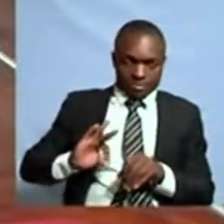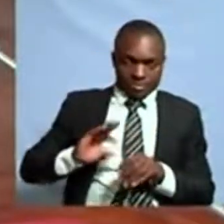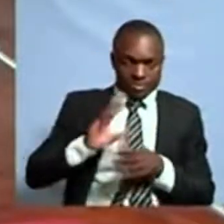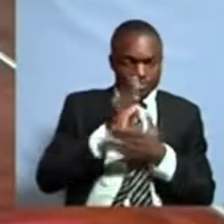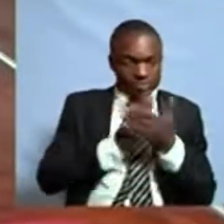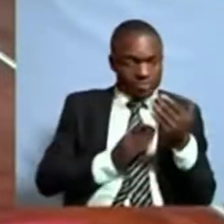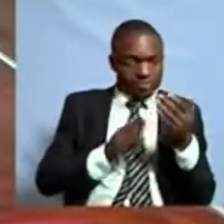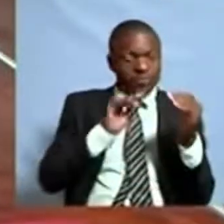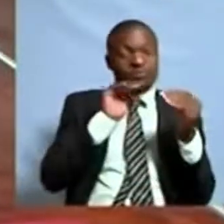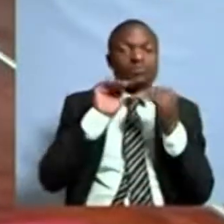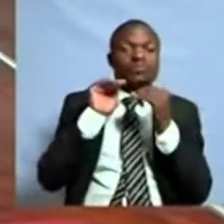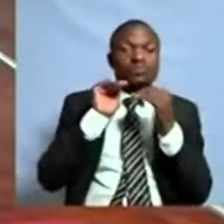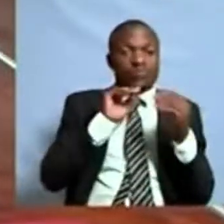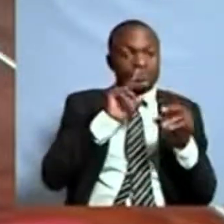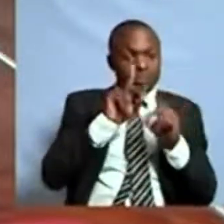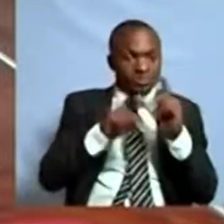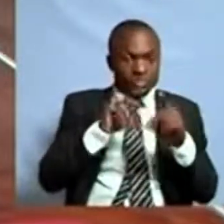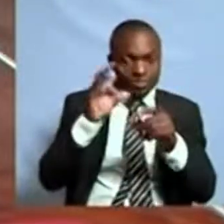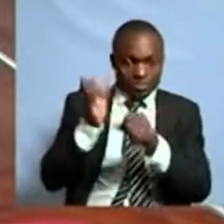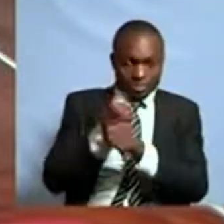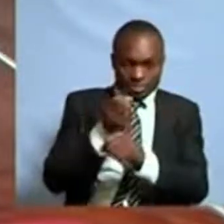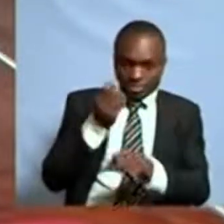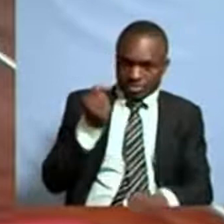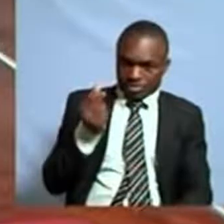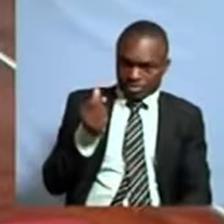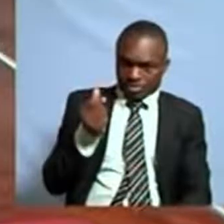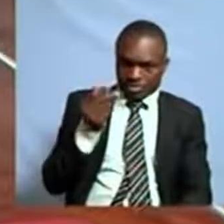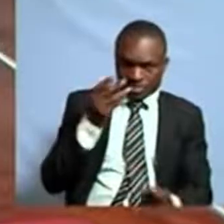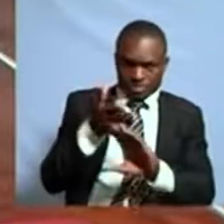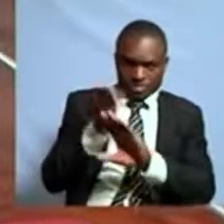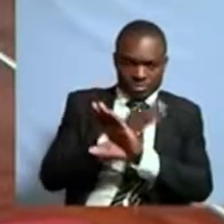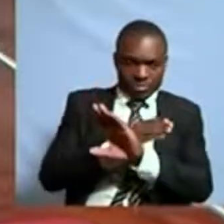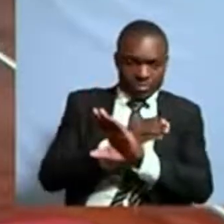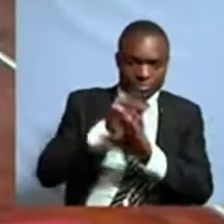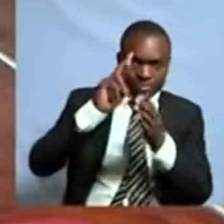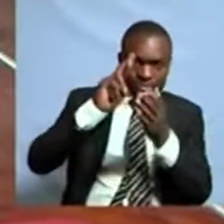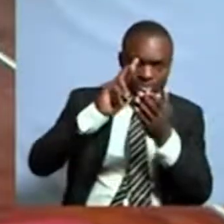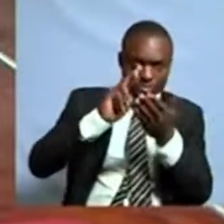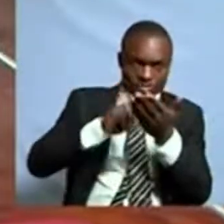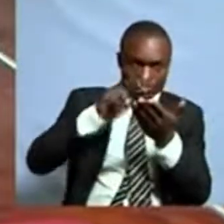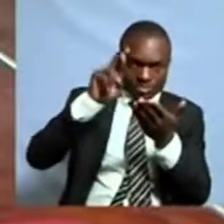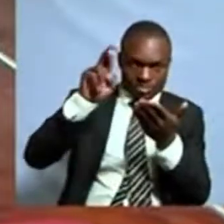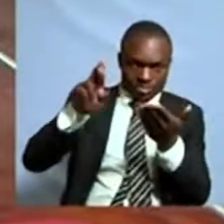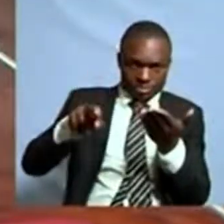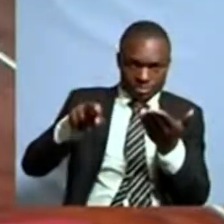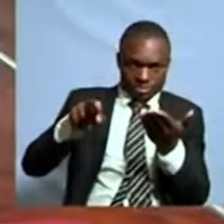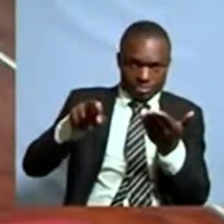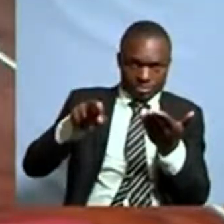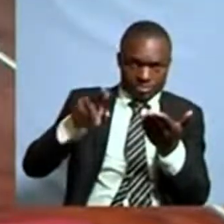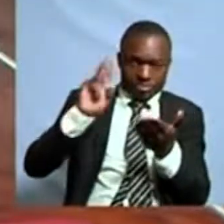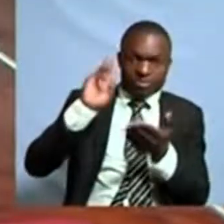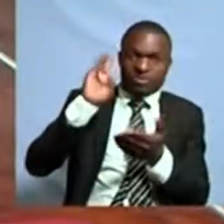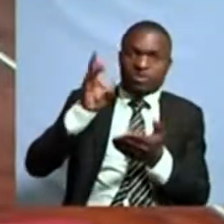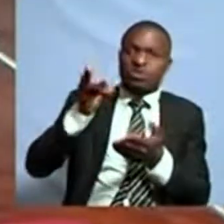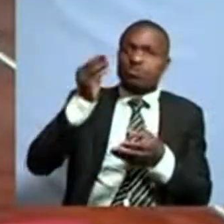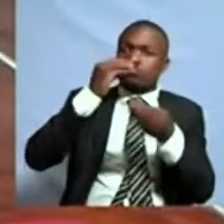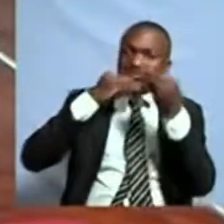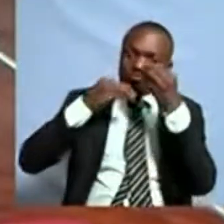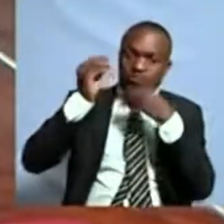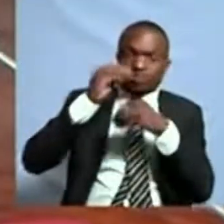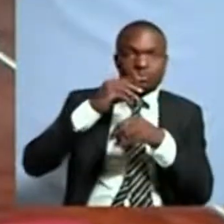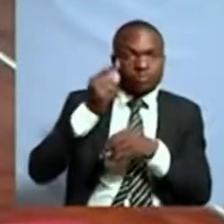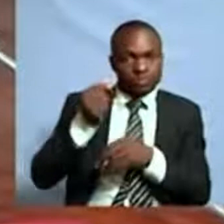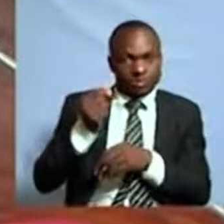have argued that when people get money before they retire, they will squander that money and then making